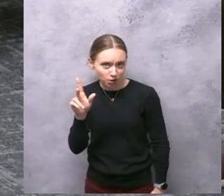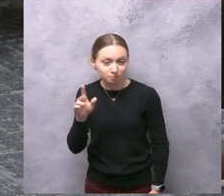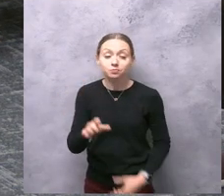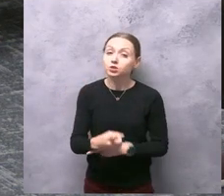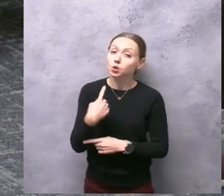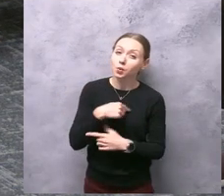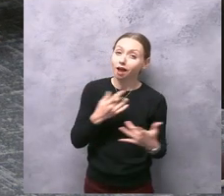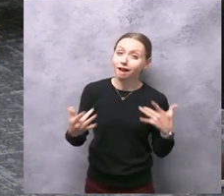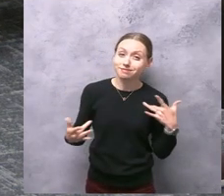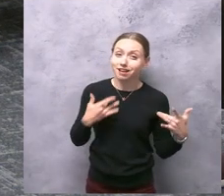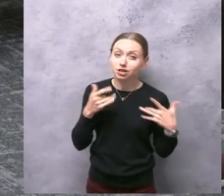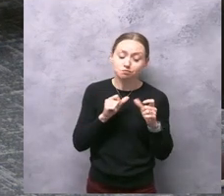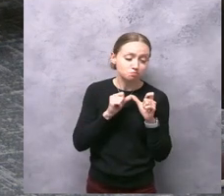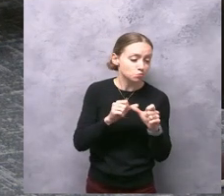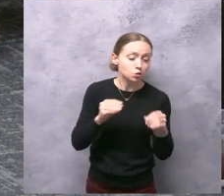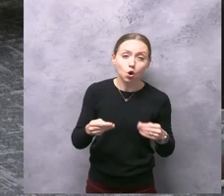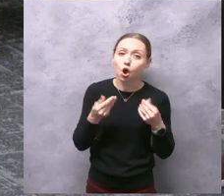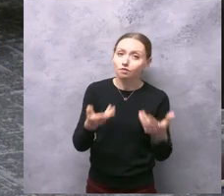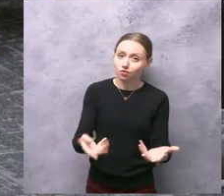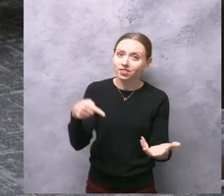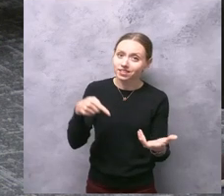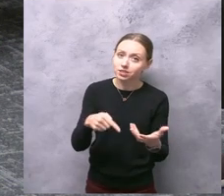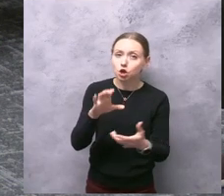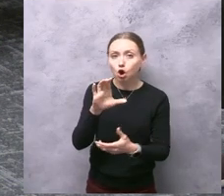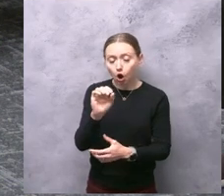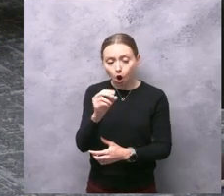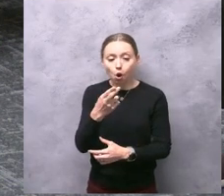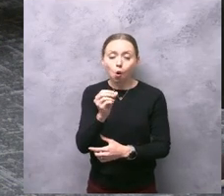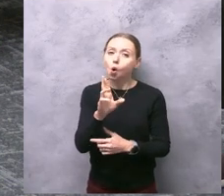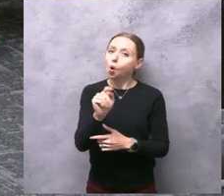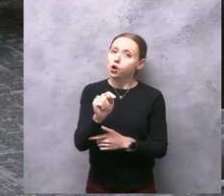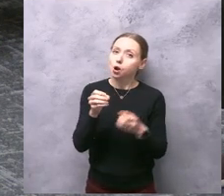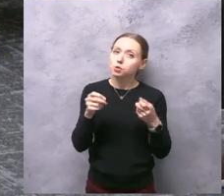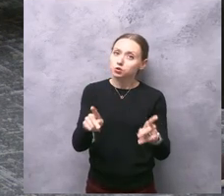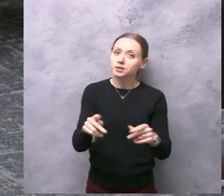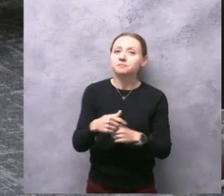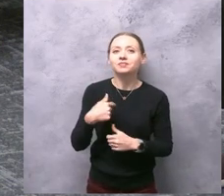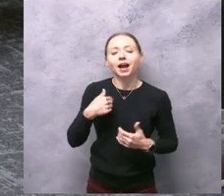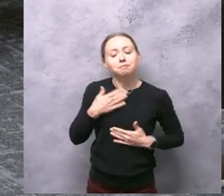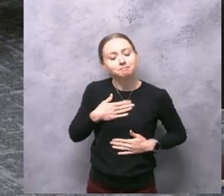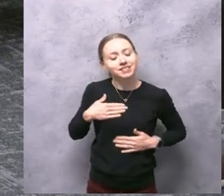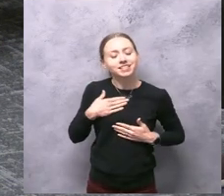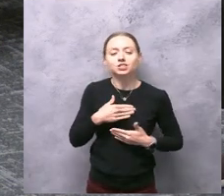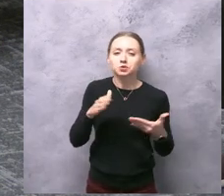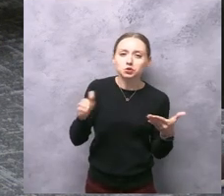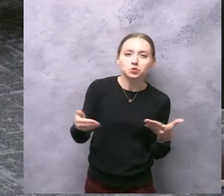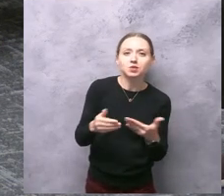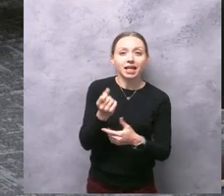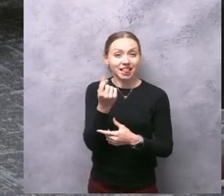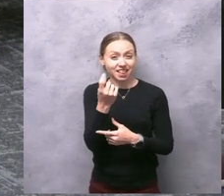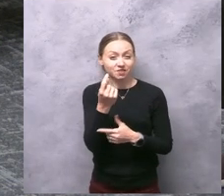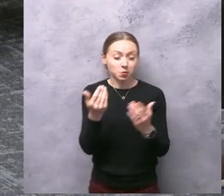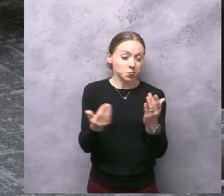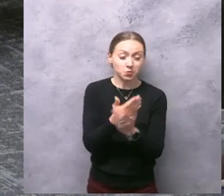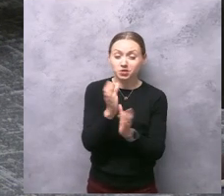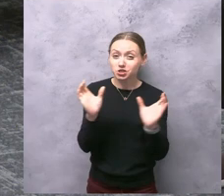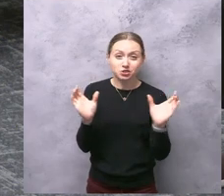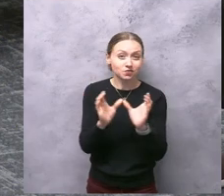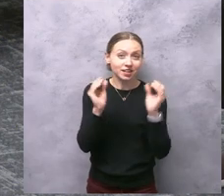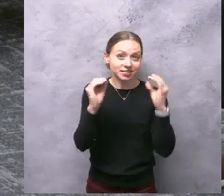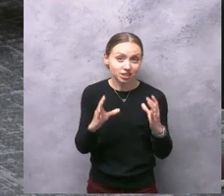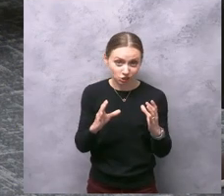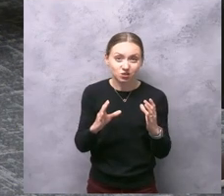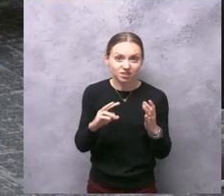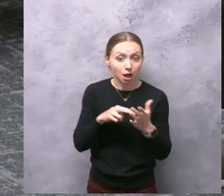offer this cohort opportunity. I am pleased to introduce the 11 newly certified teachers, bringing our total in